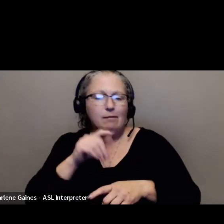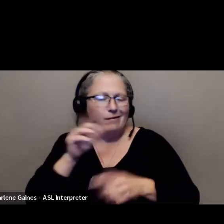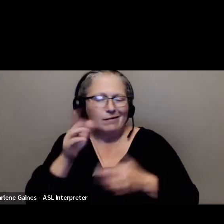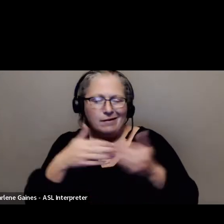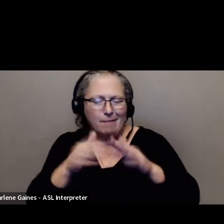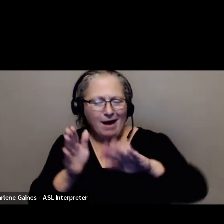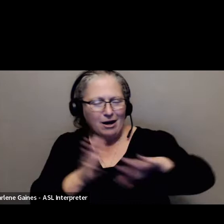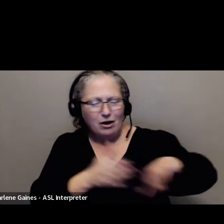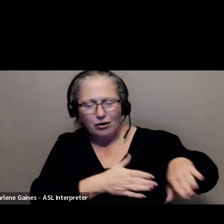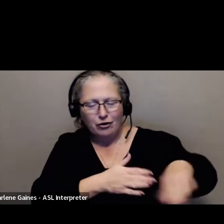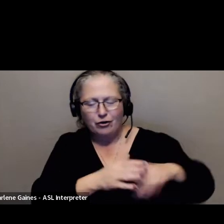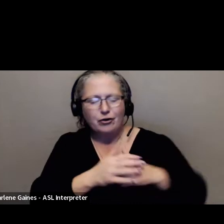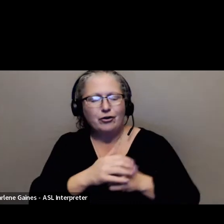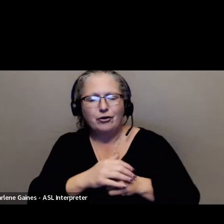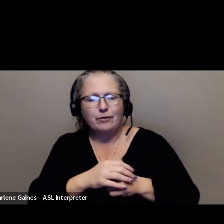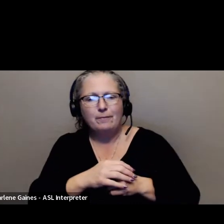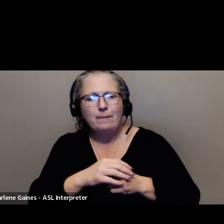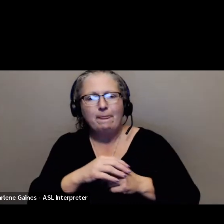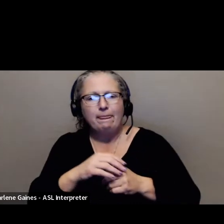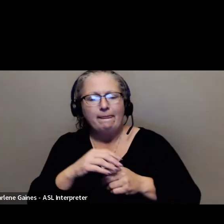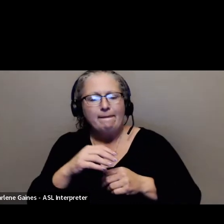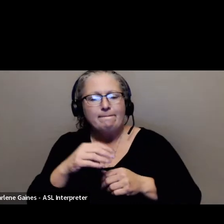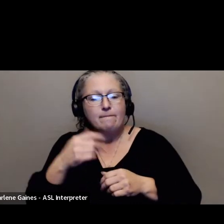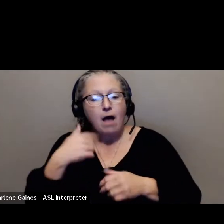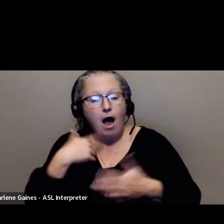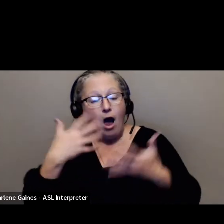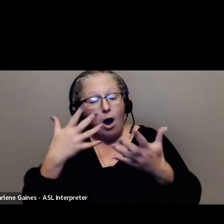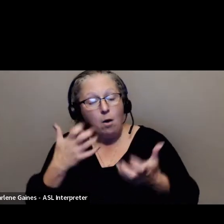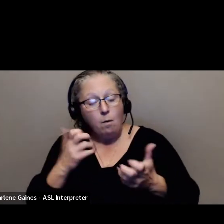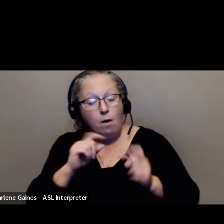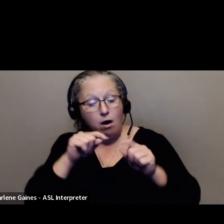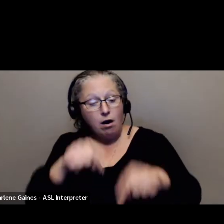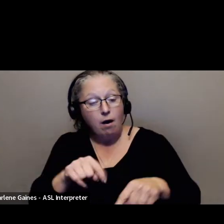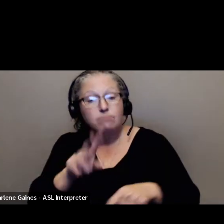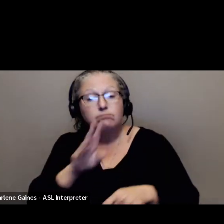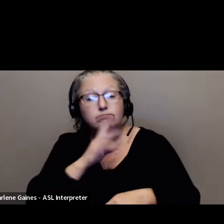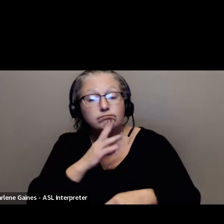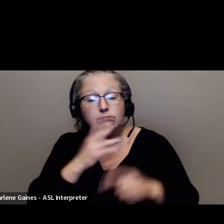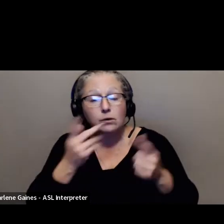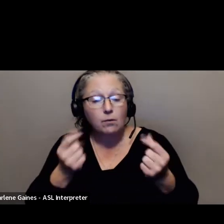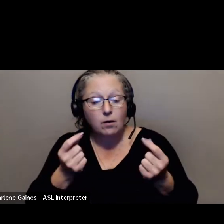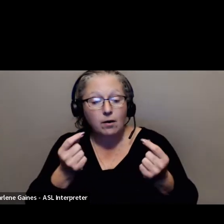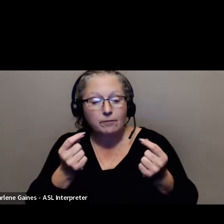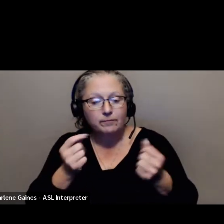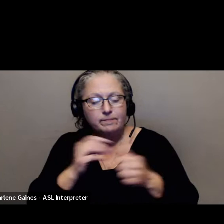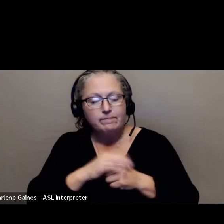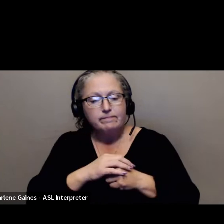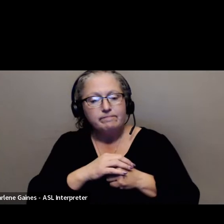matter. I think what I wanted to come here and say is